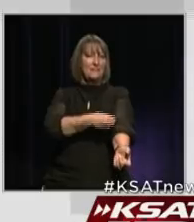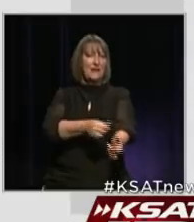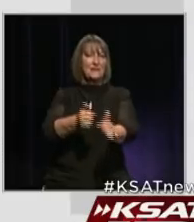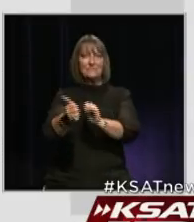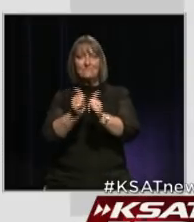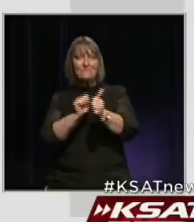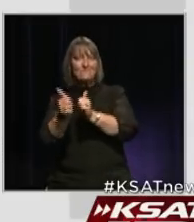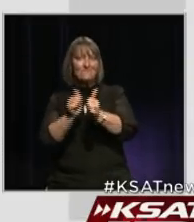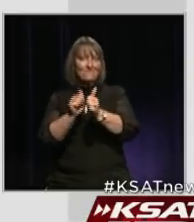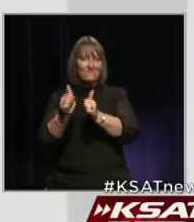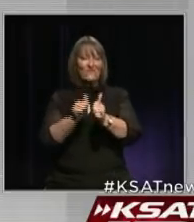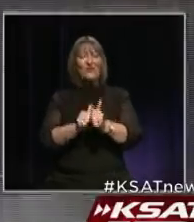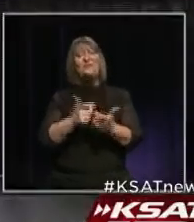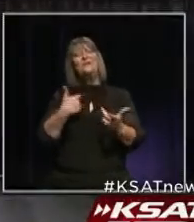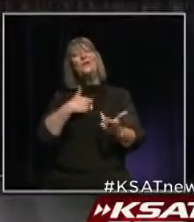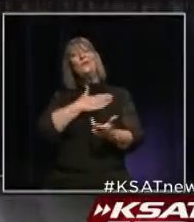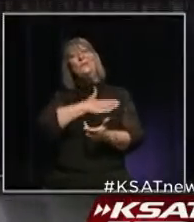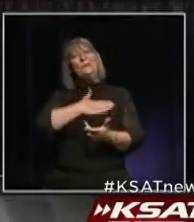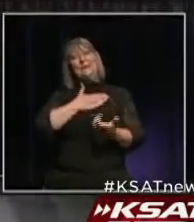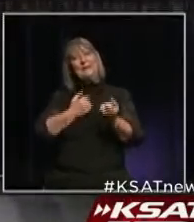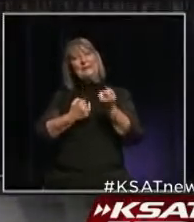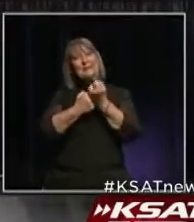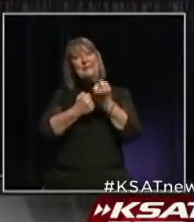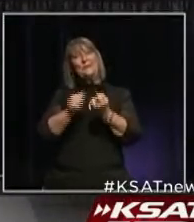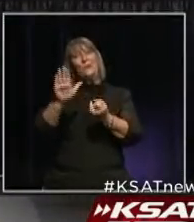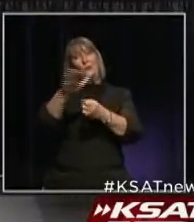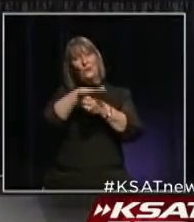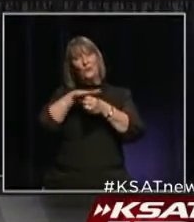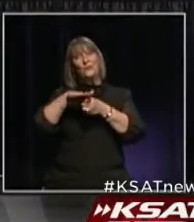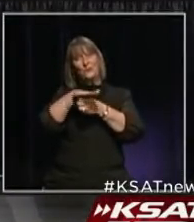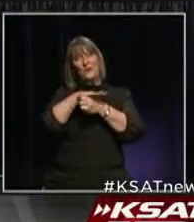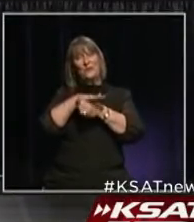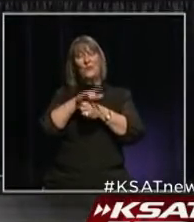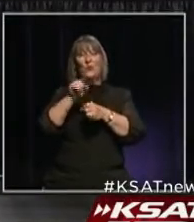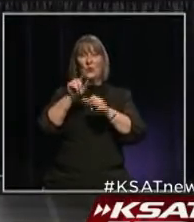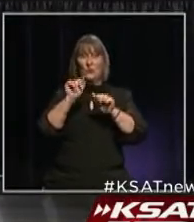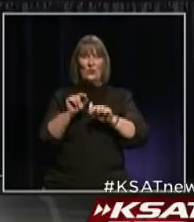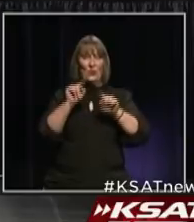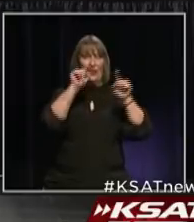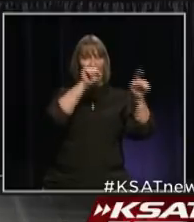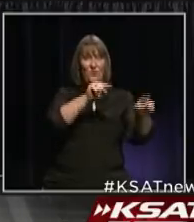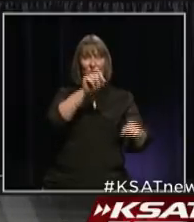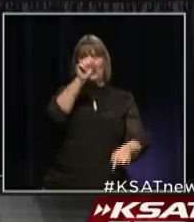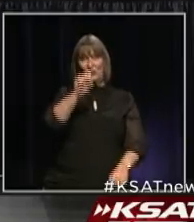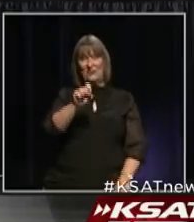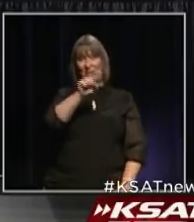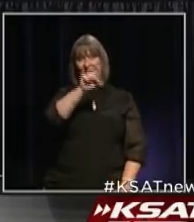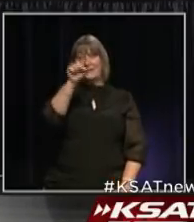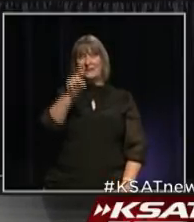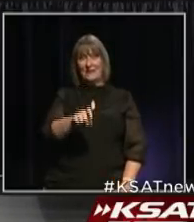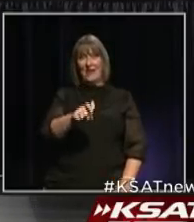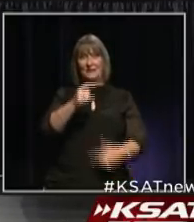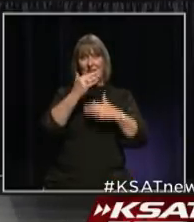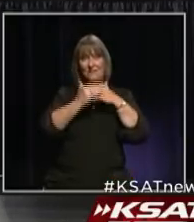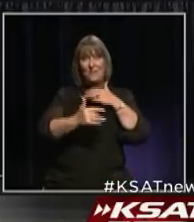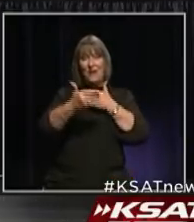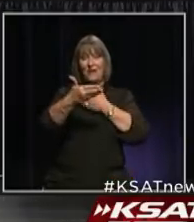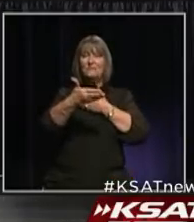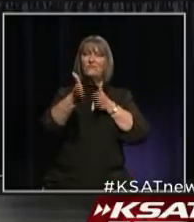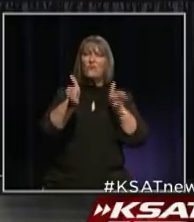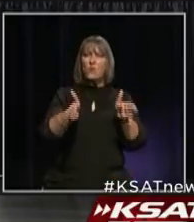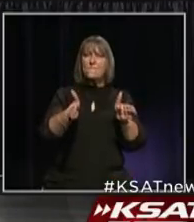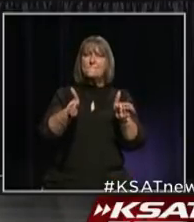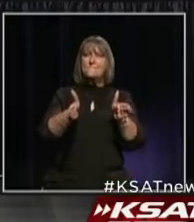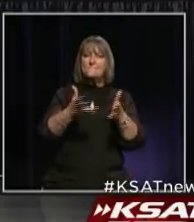districts. Please support the blood drive in your area, or to give blood at one of the South Texas Blood and Tissue Center's donor rooms, you can